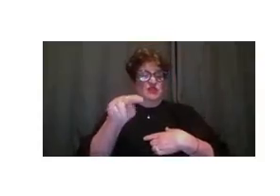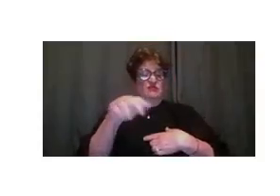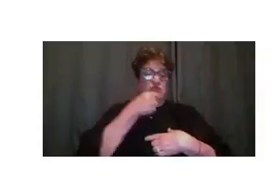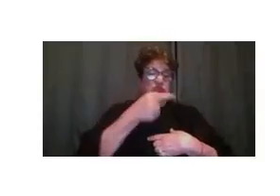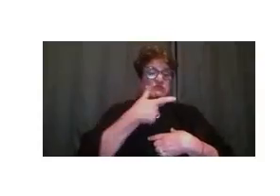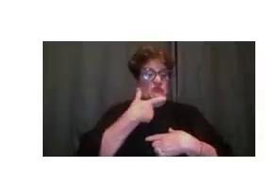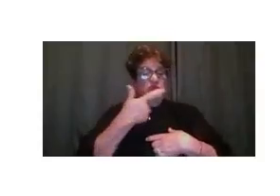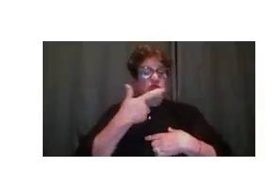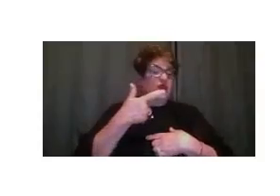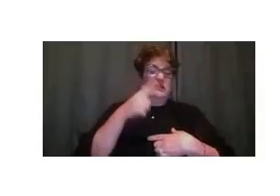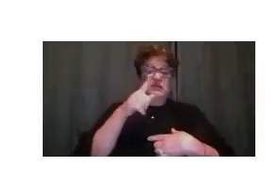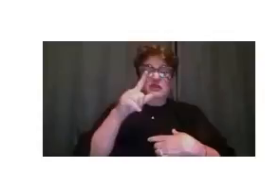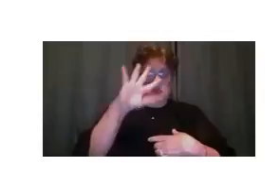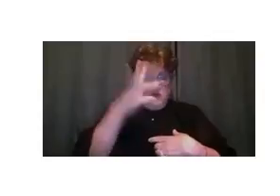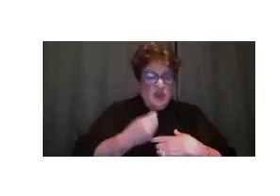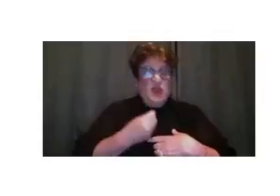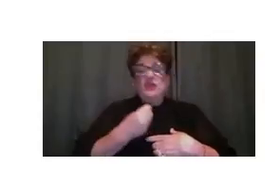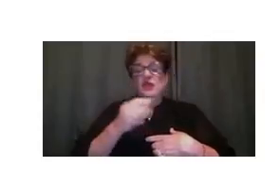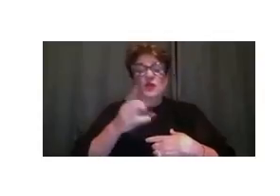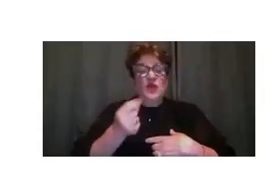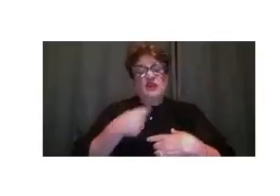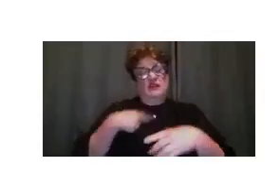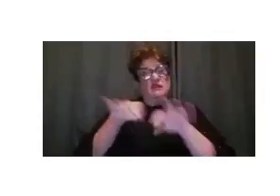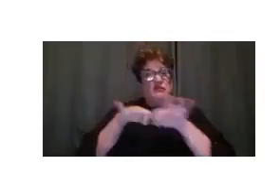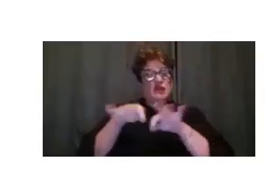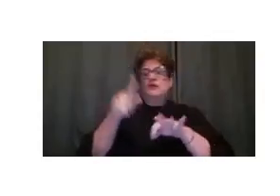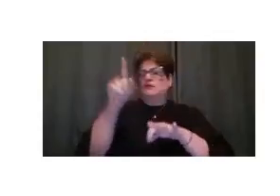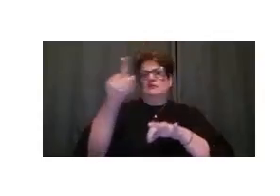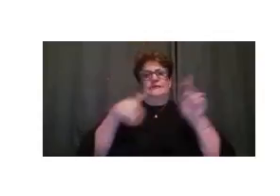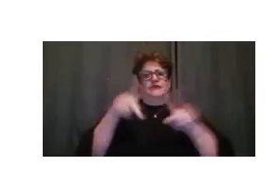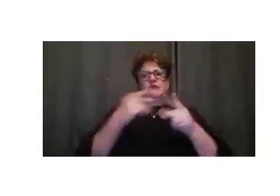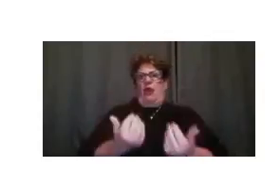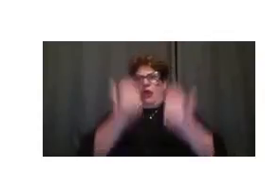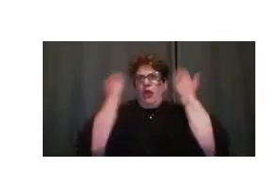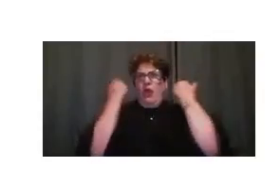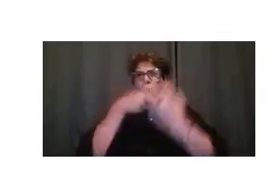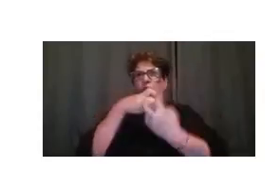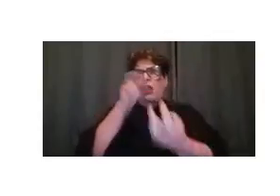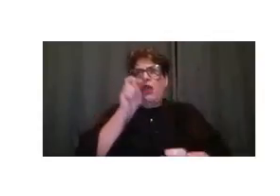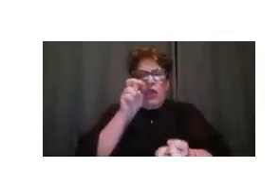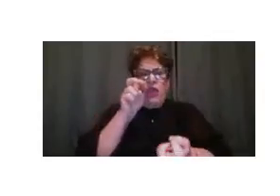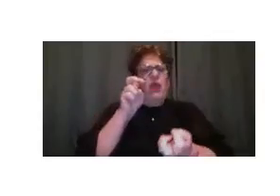just blew people over the top. My